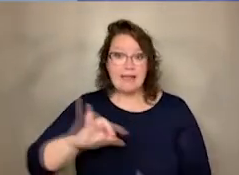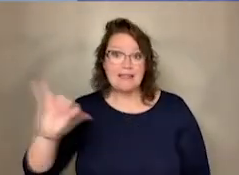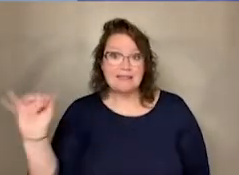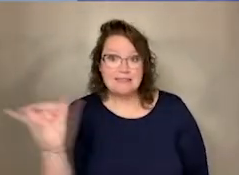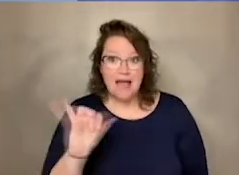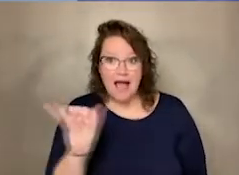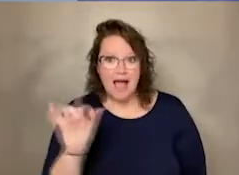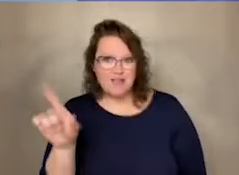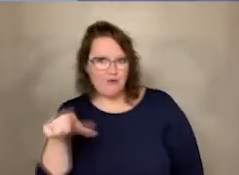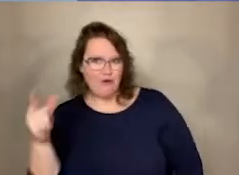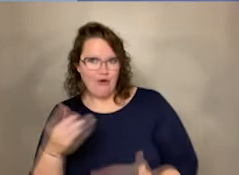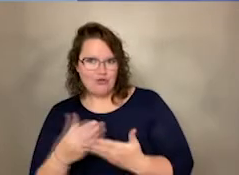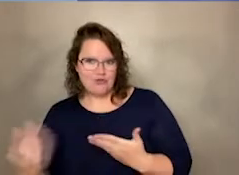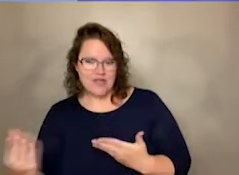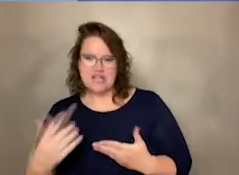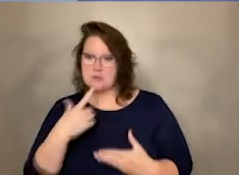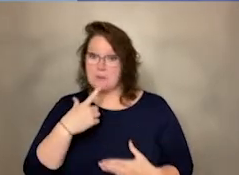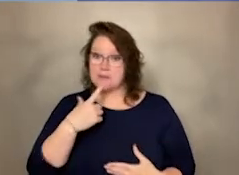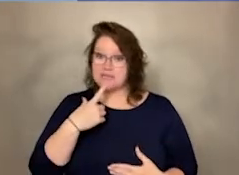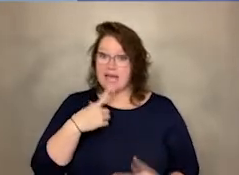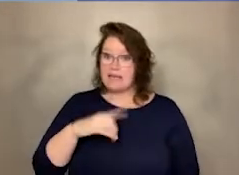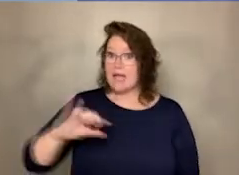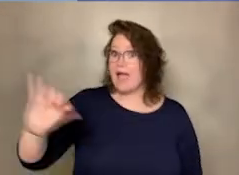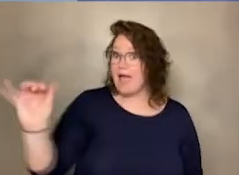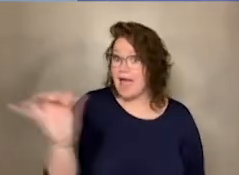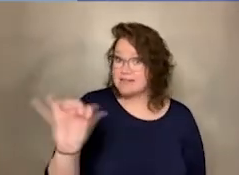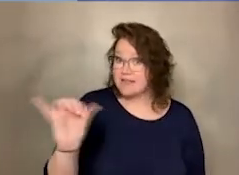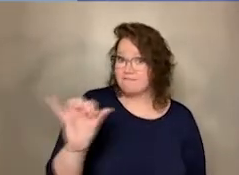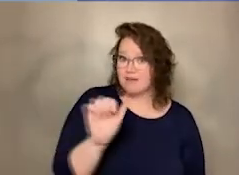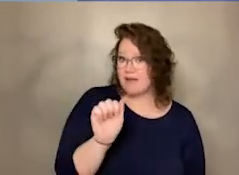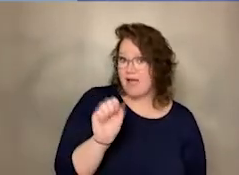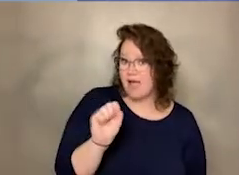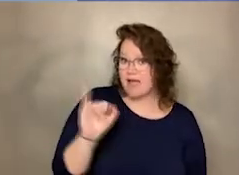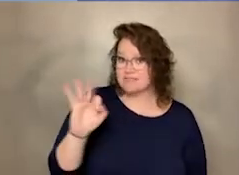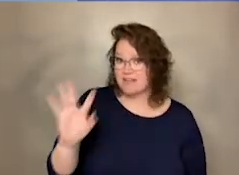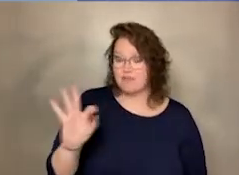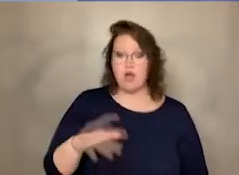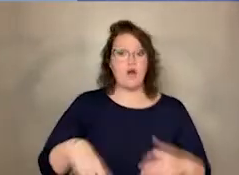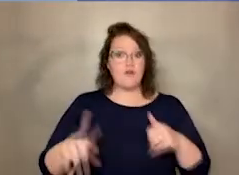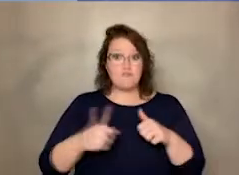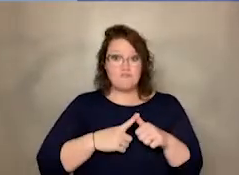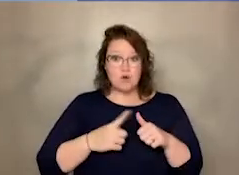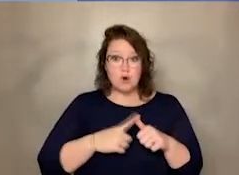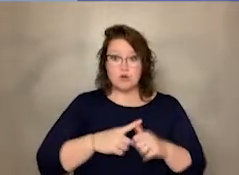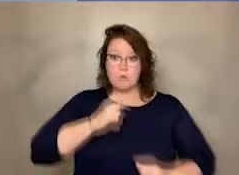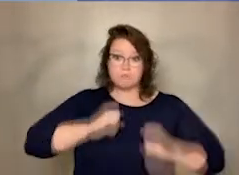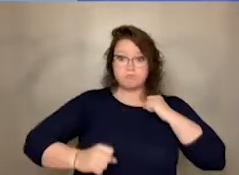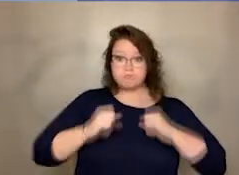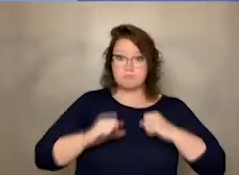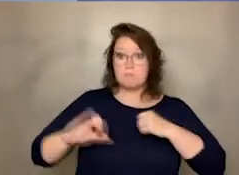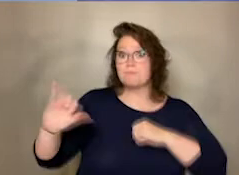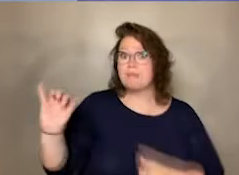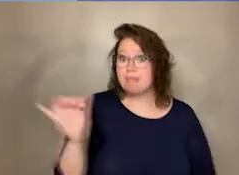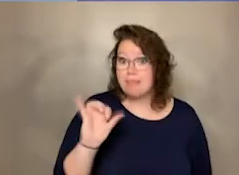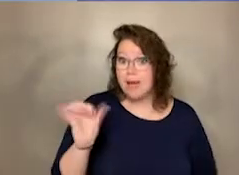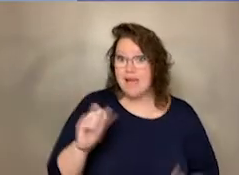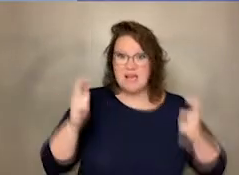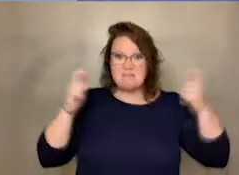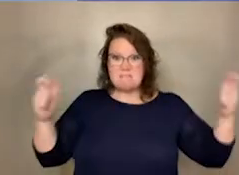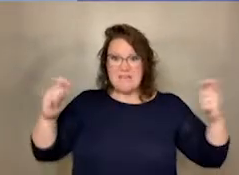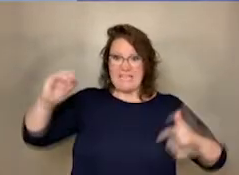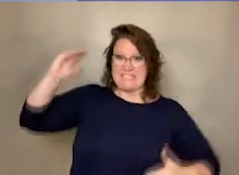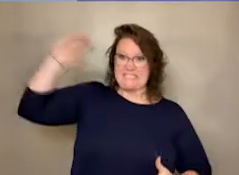else were happening. For example, our first one is to jog in place as if a big scary bear is chasing